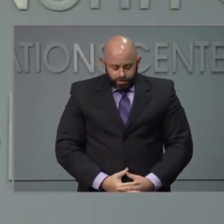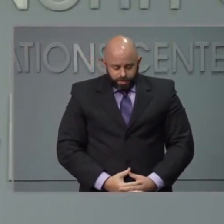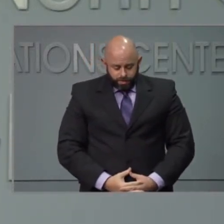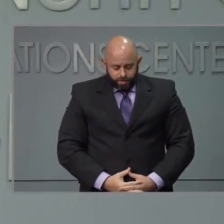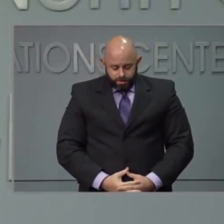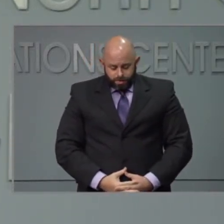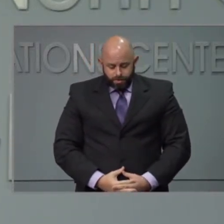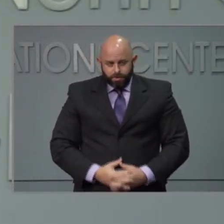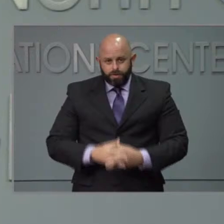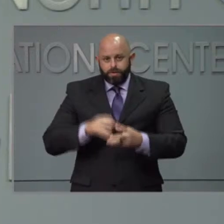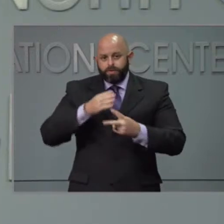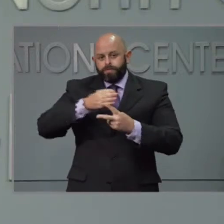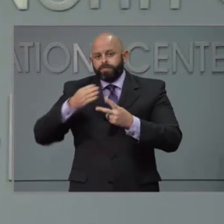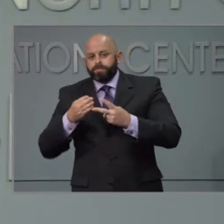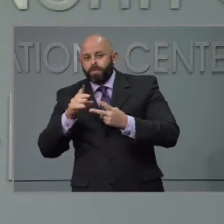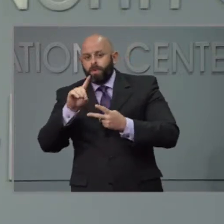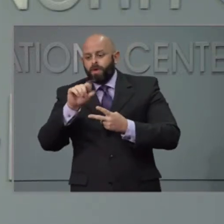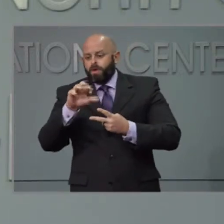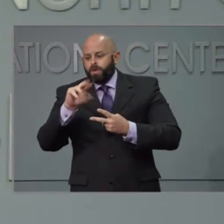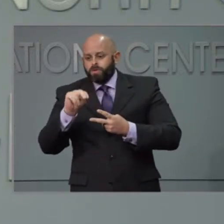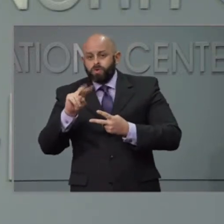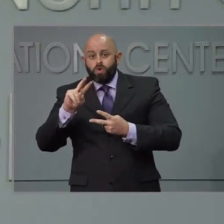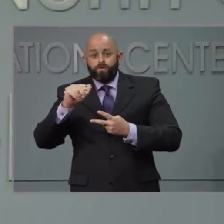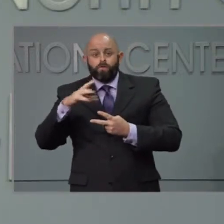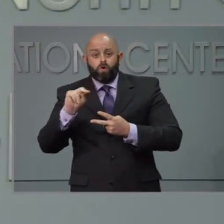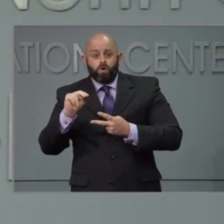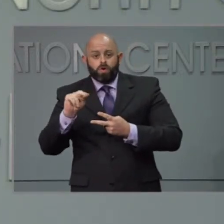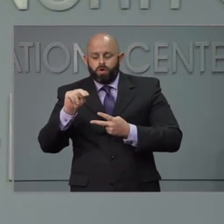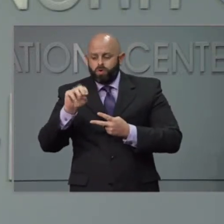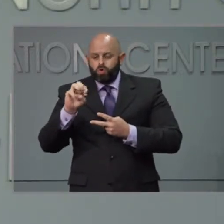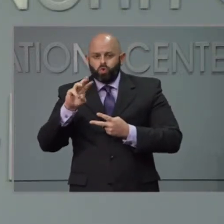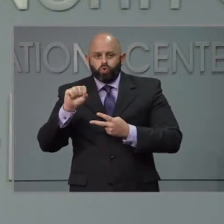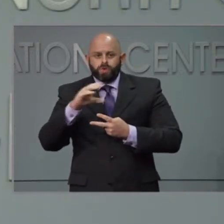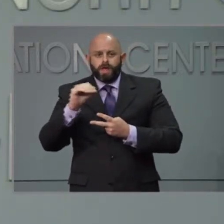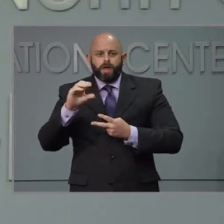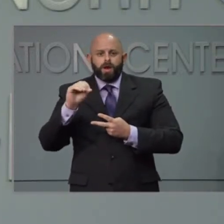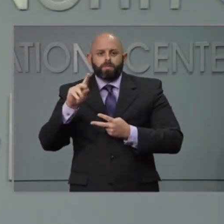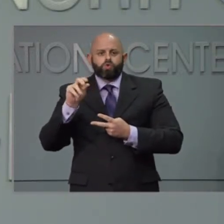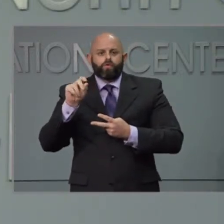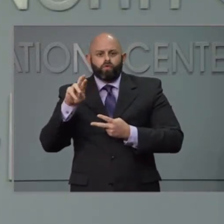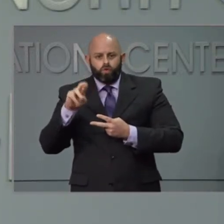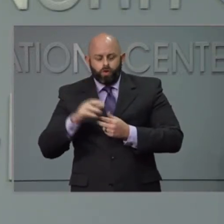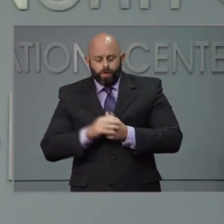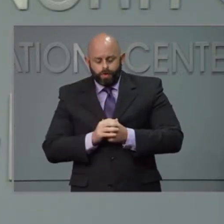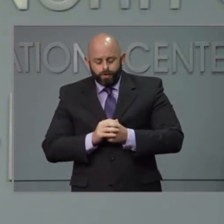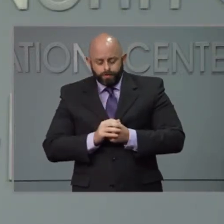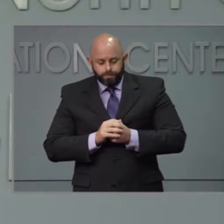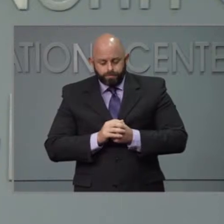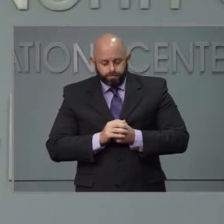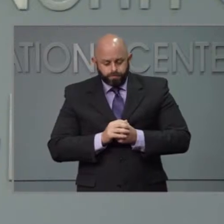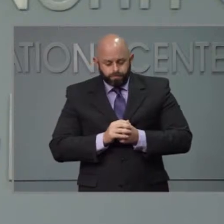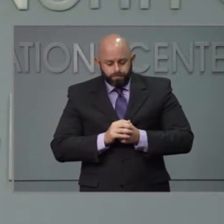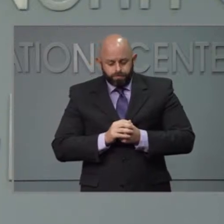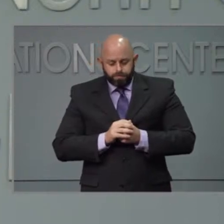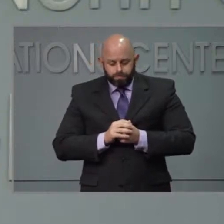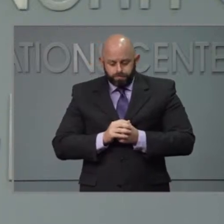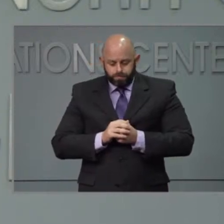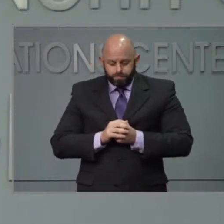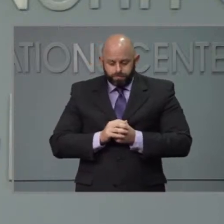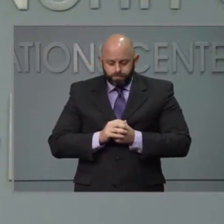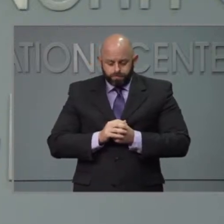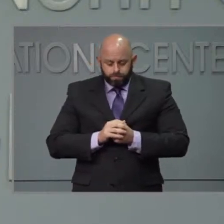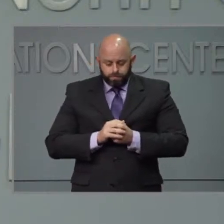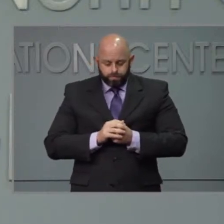Follow-up, Dawn Vaughn, News and Observer. Thanks for taking the follow-up. So I guess there won't ever be an